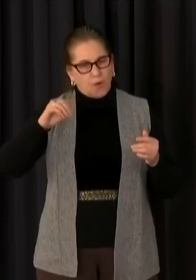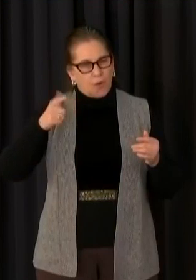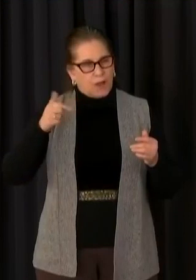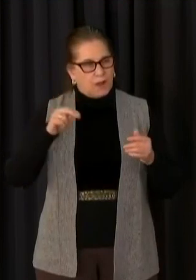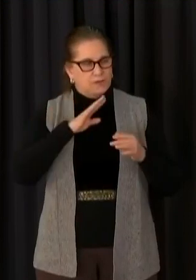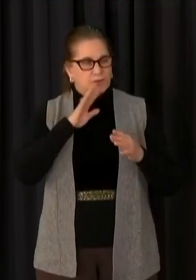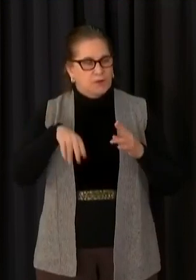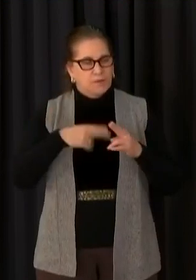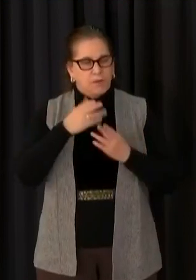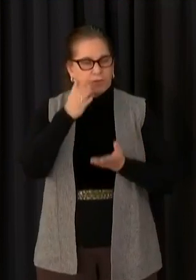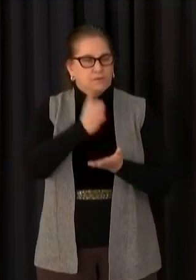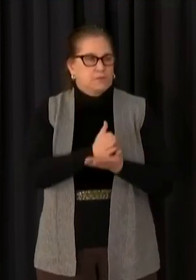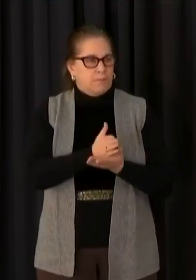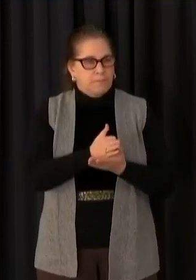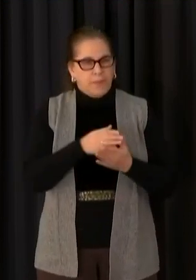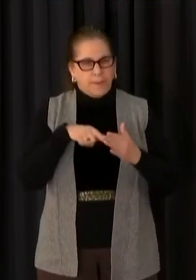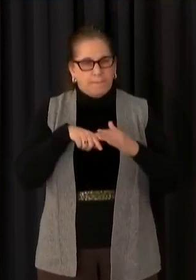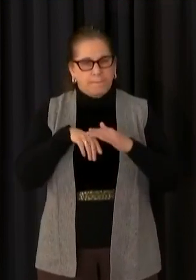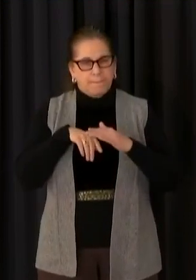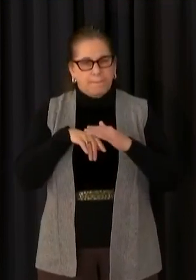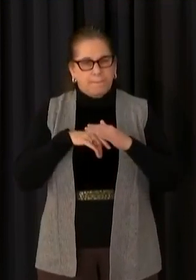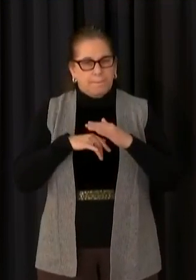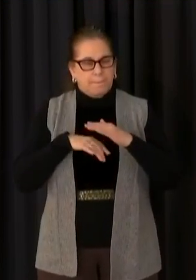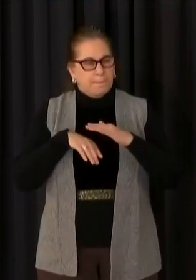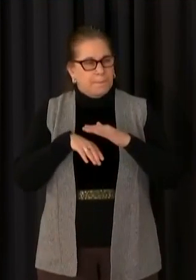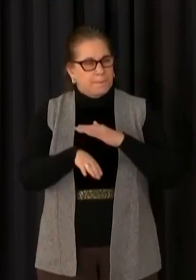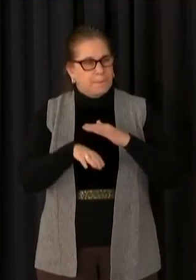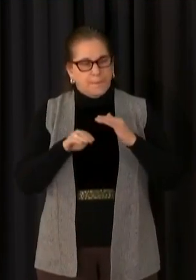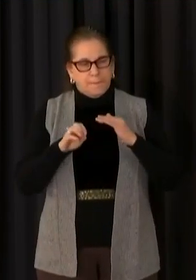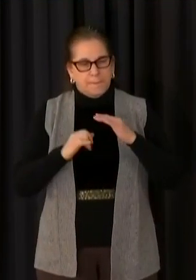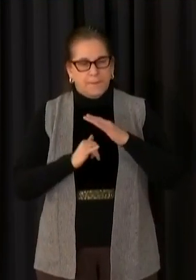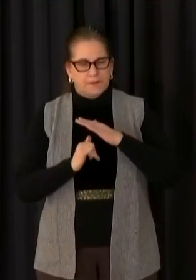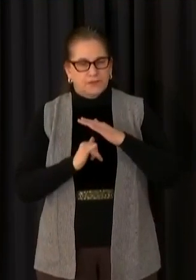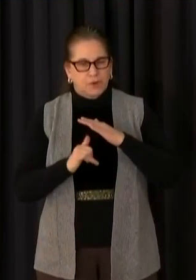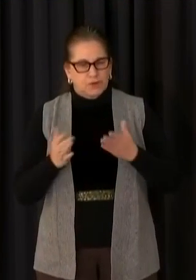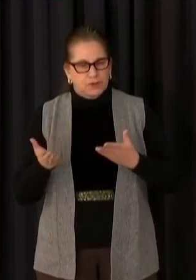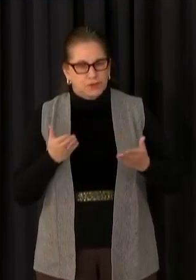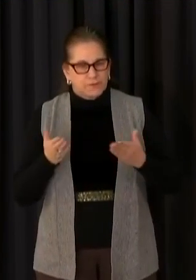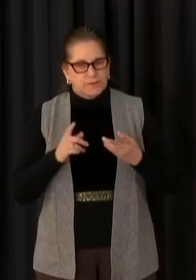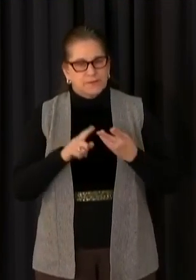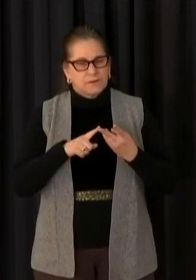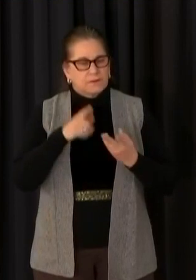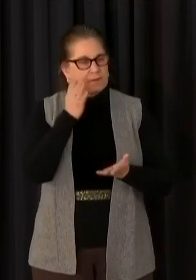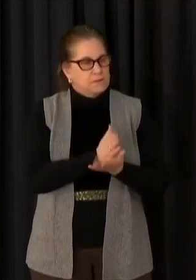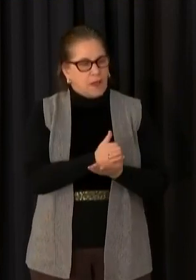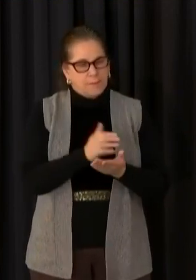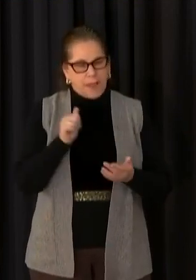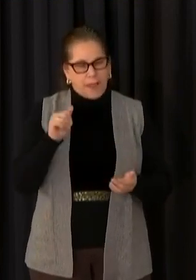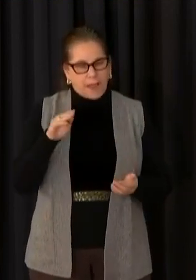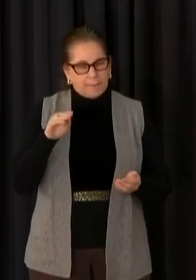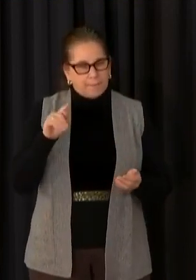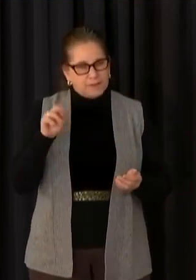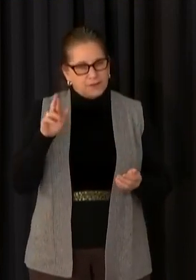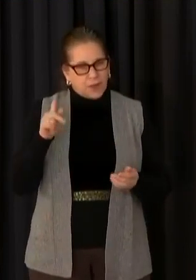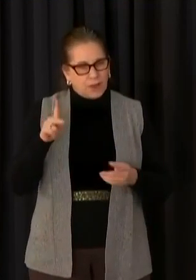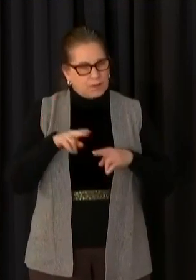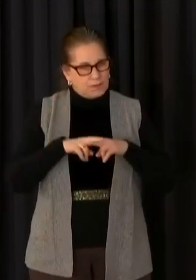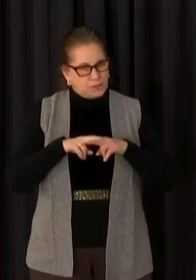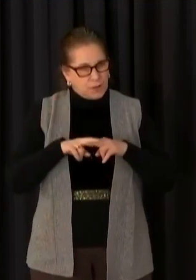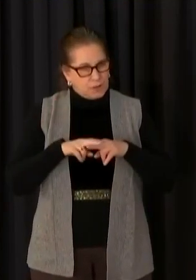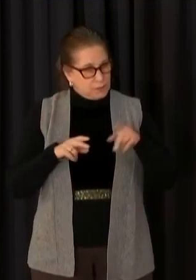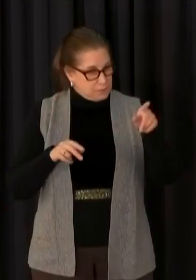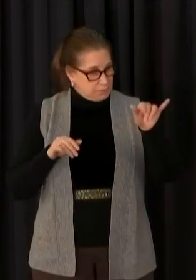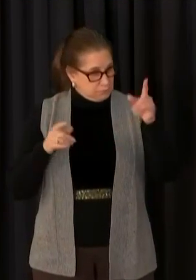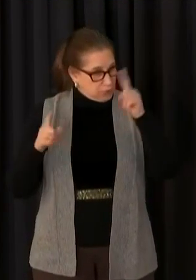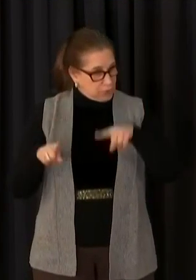We've also heard about restrictions on hotels and even stopping Amtrak service. Are there any updates on these measures or